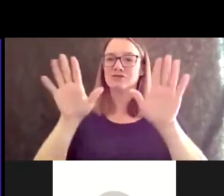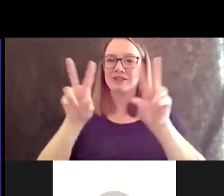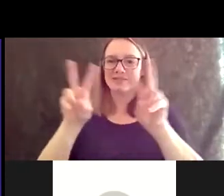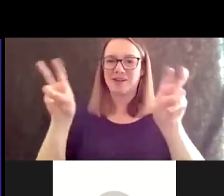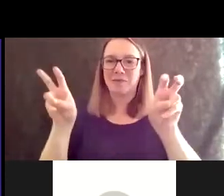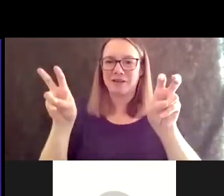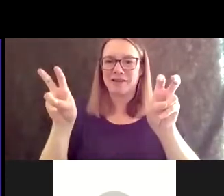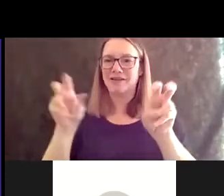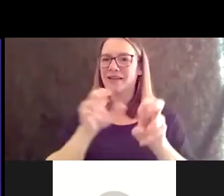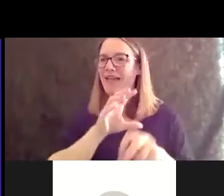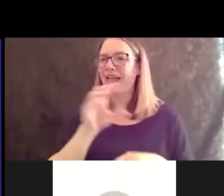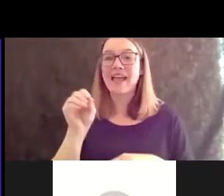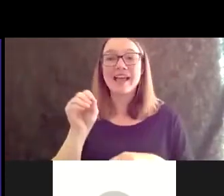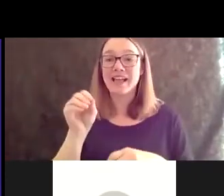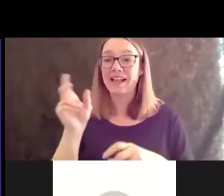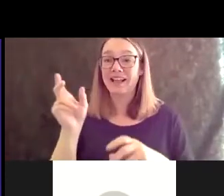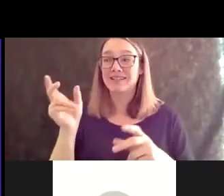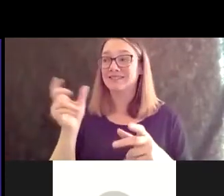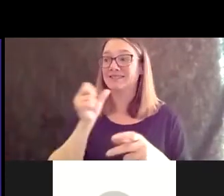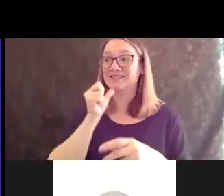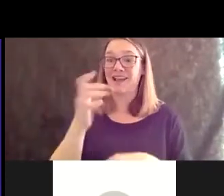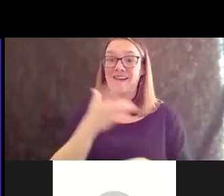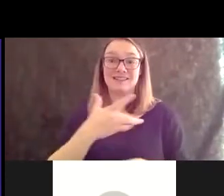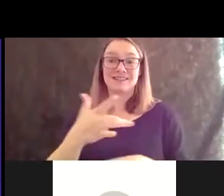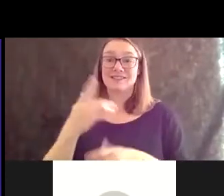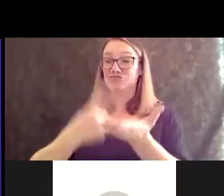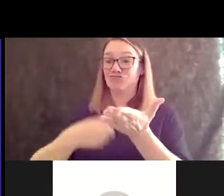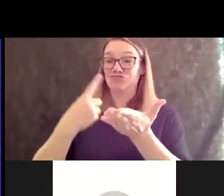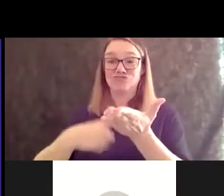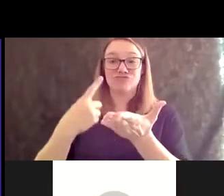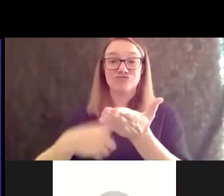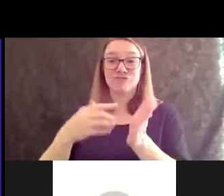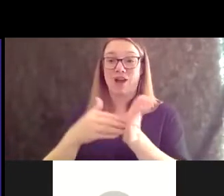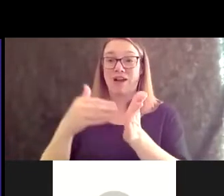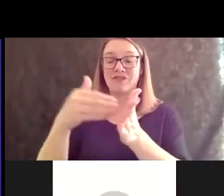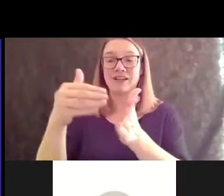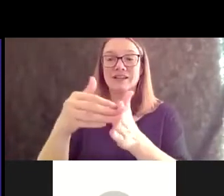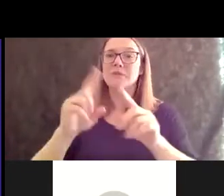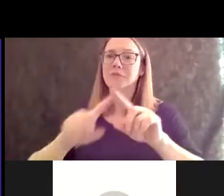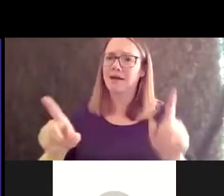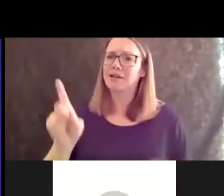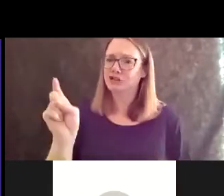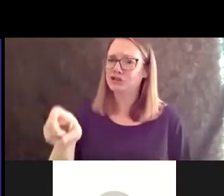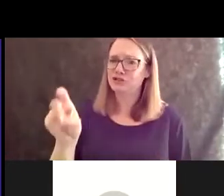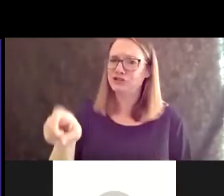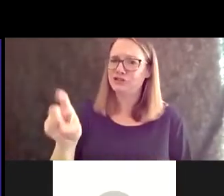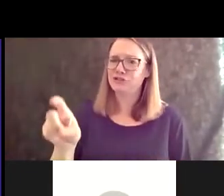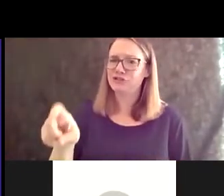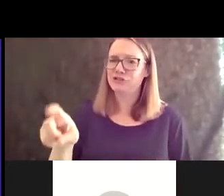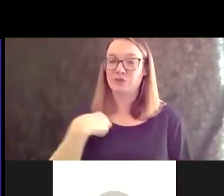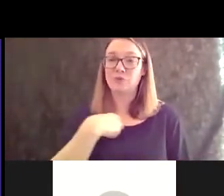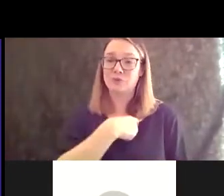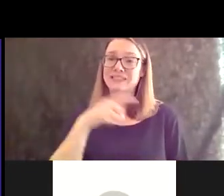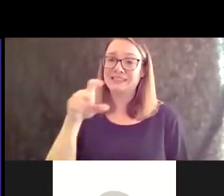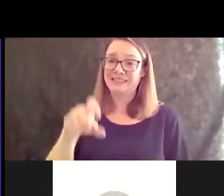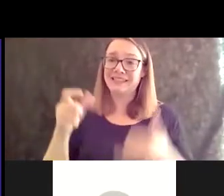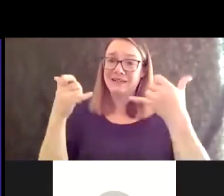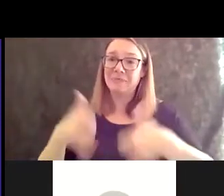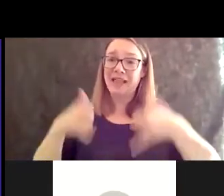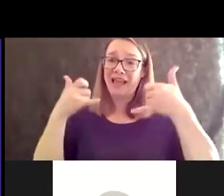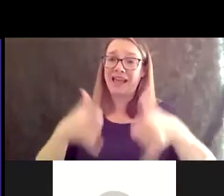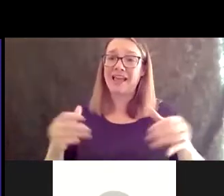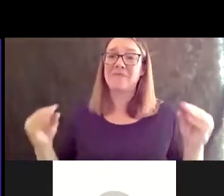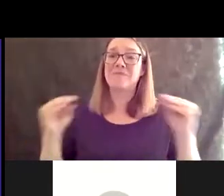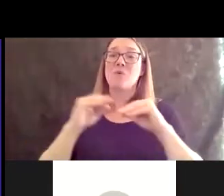not talked about as much, and it should be, because I mean, we need play more than anything